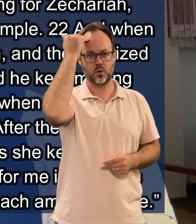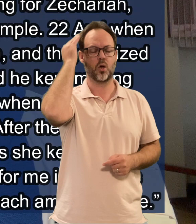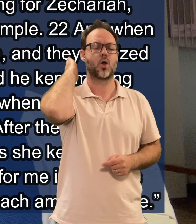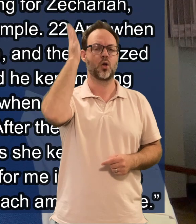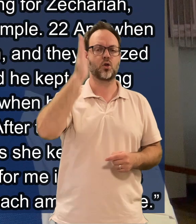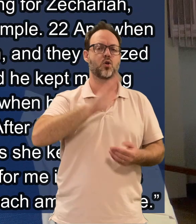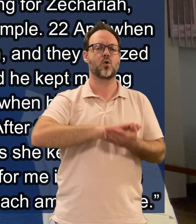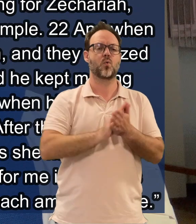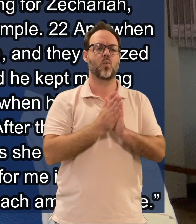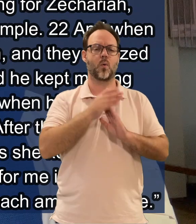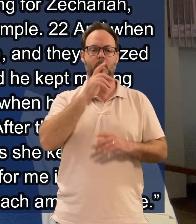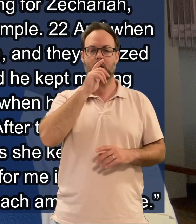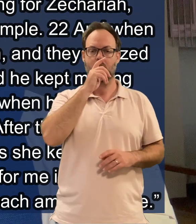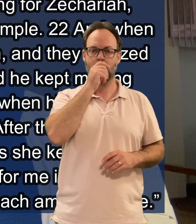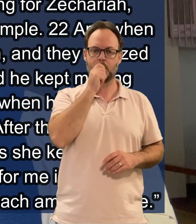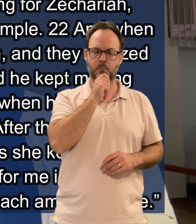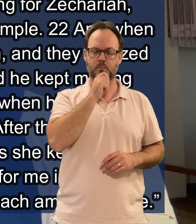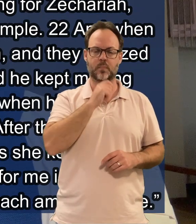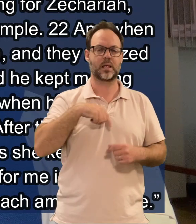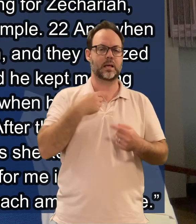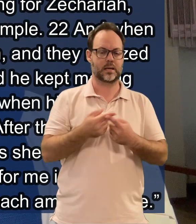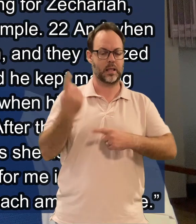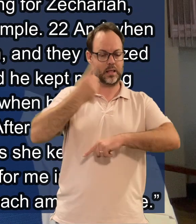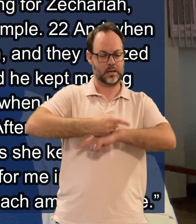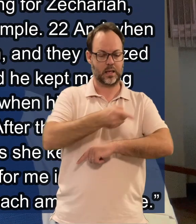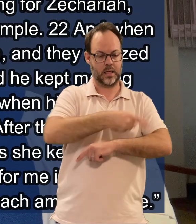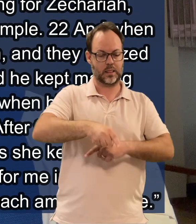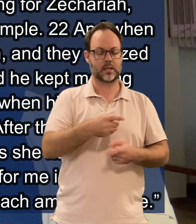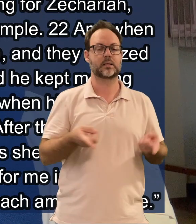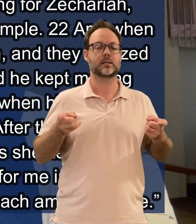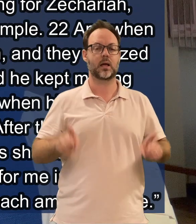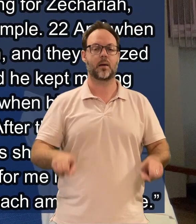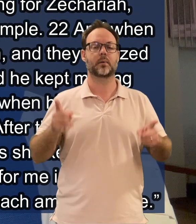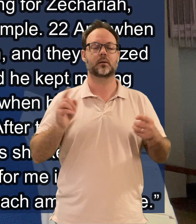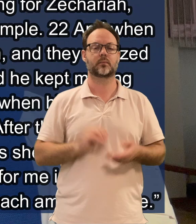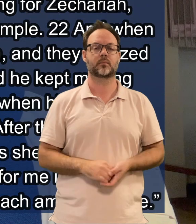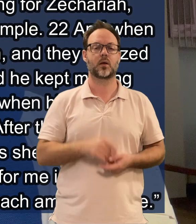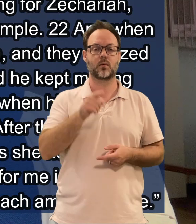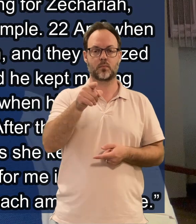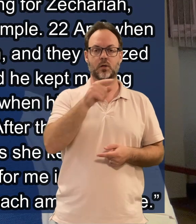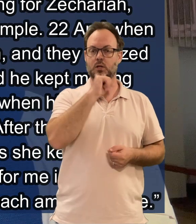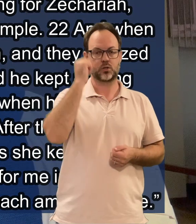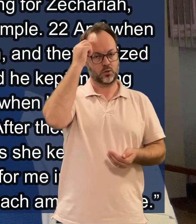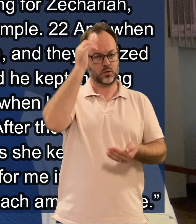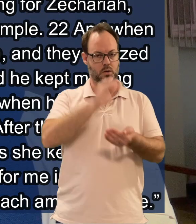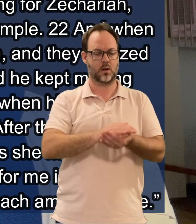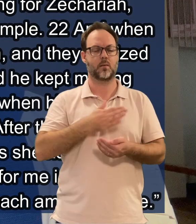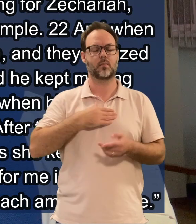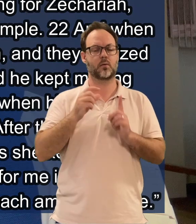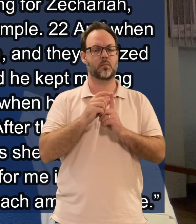be silent and unable to speak until the day that these things take place, because you did not believe my